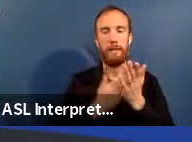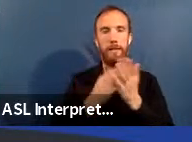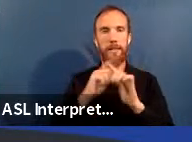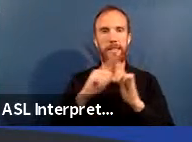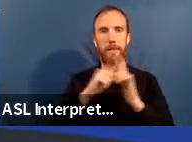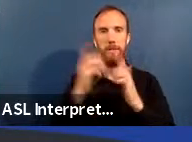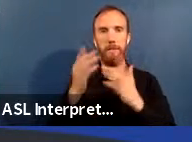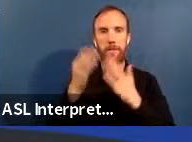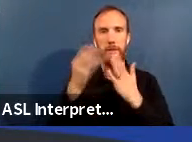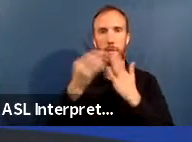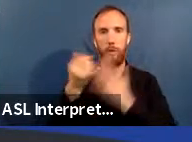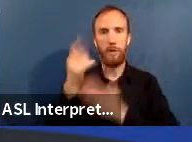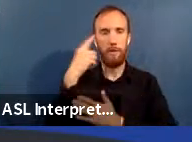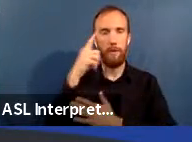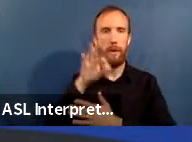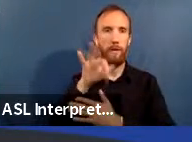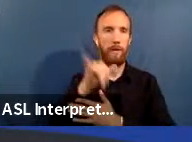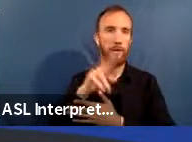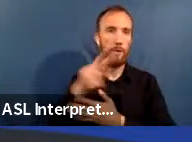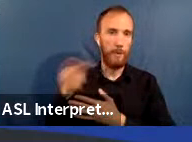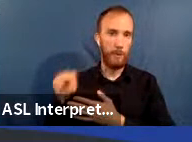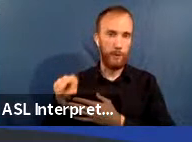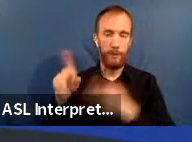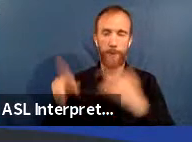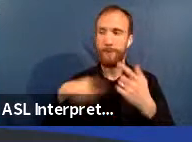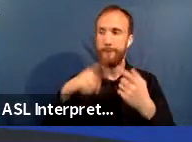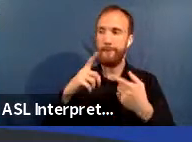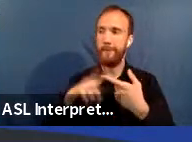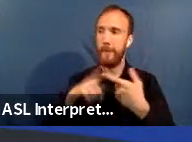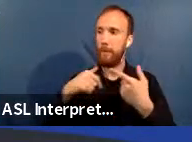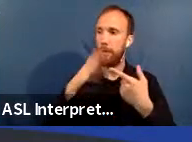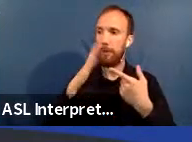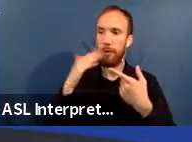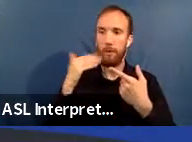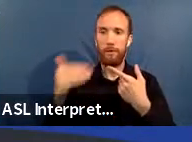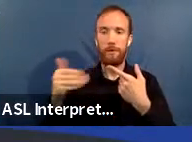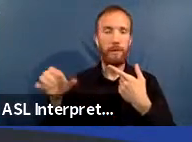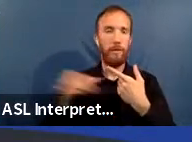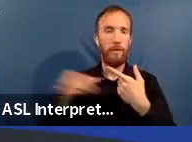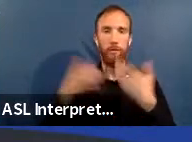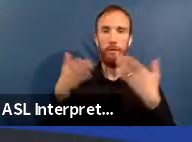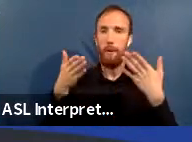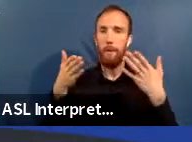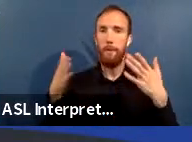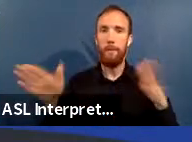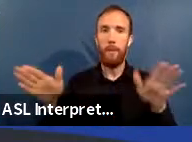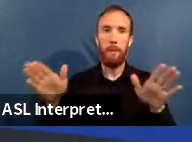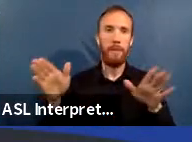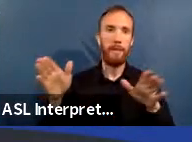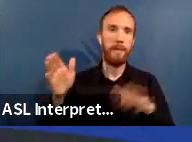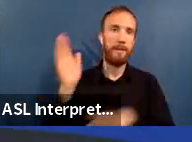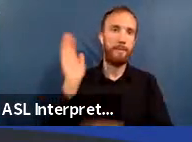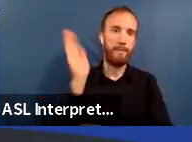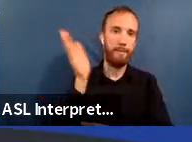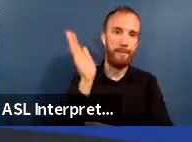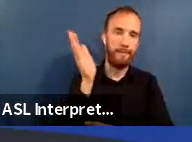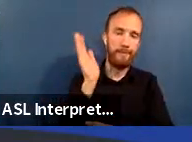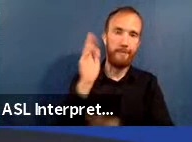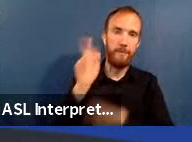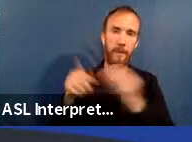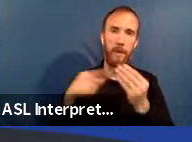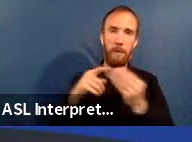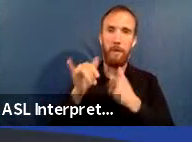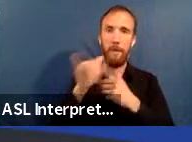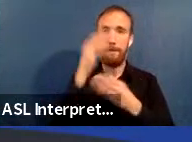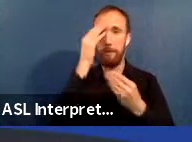plan, and then conduct the public hearings on those as accordingly, and that information, along